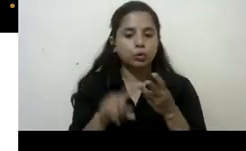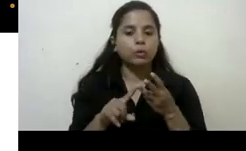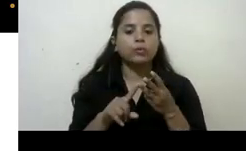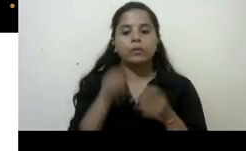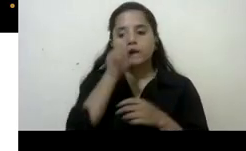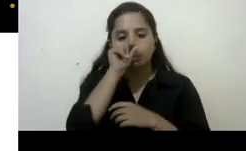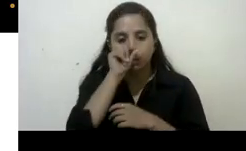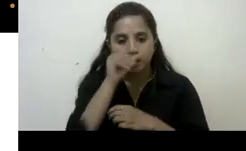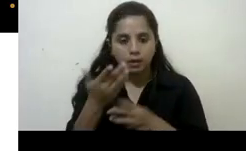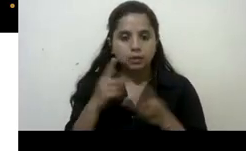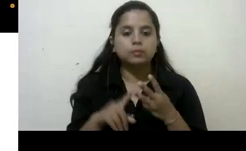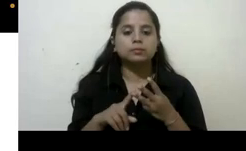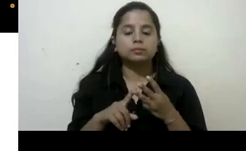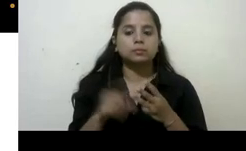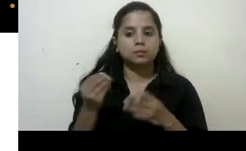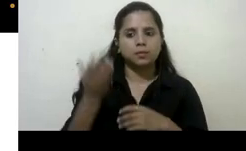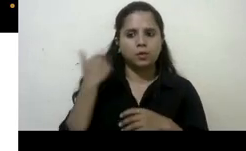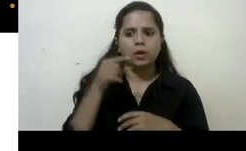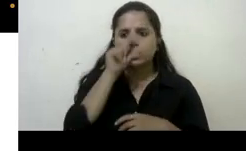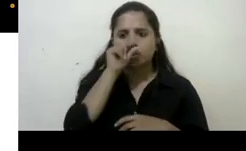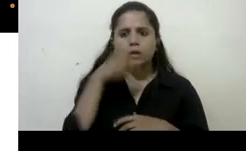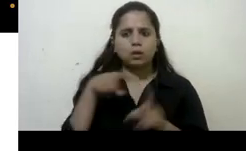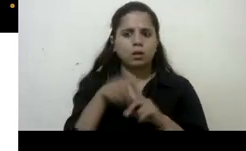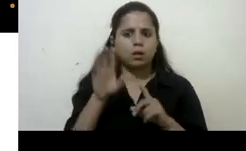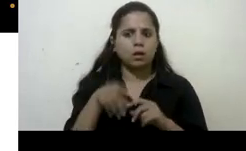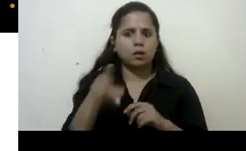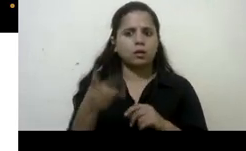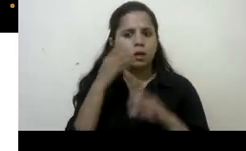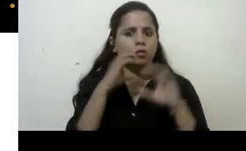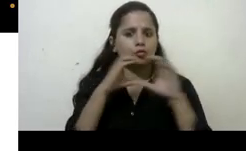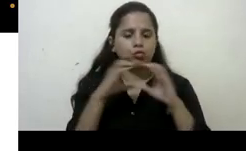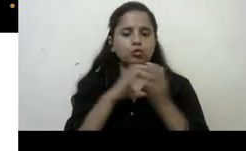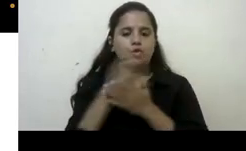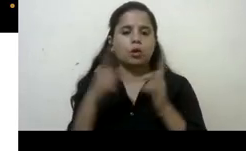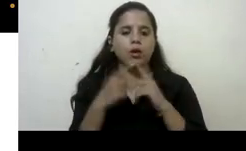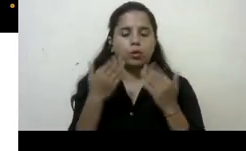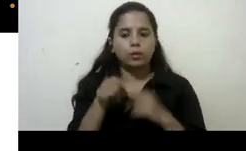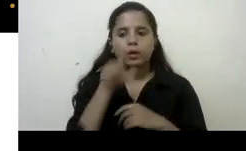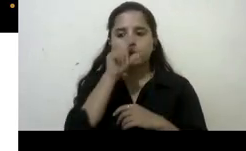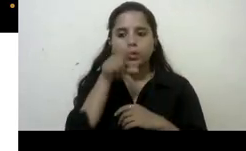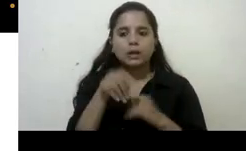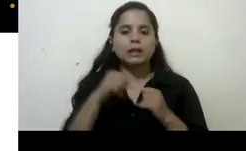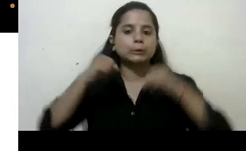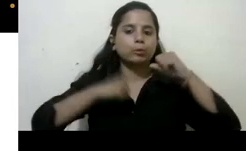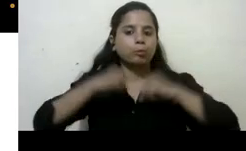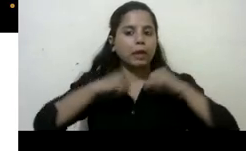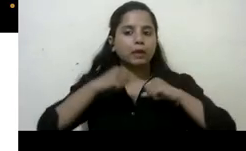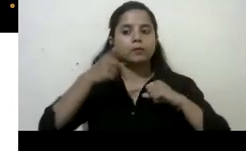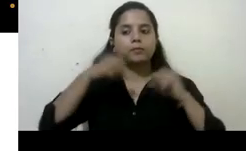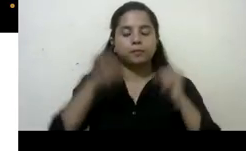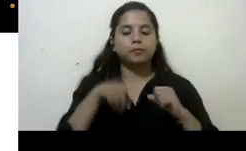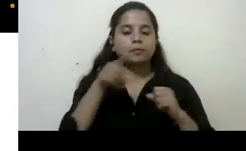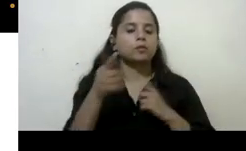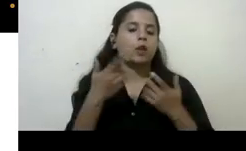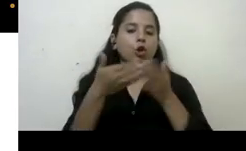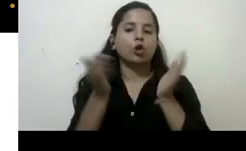Twitter. Yeah, recently on Twitter, we can also have Twitter chat as well as Twitter spaces where you can have a community